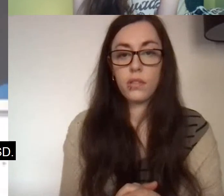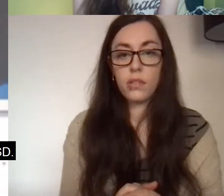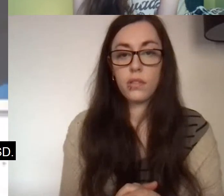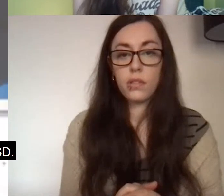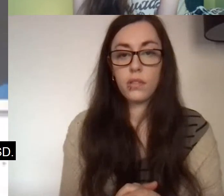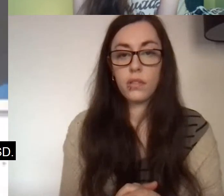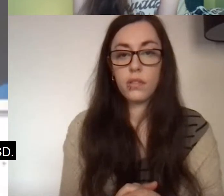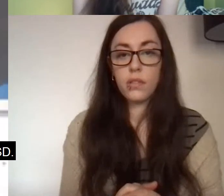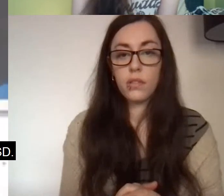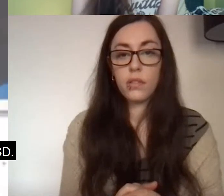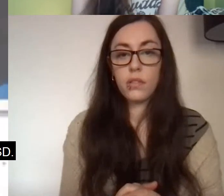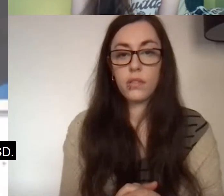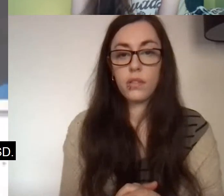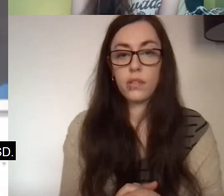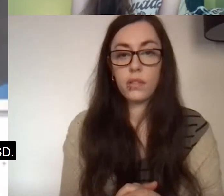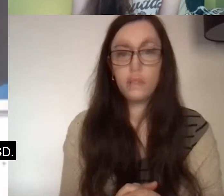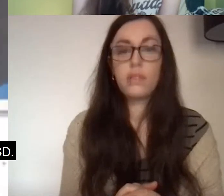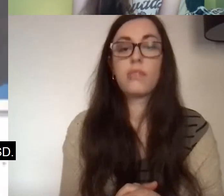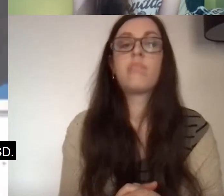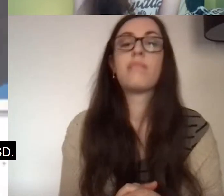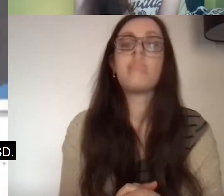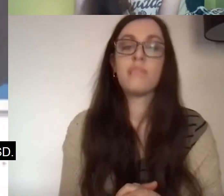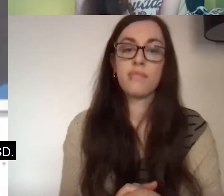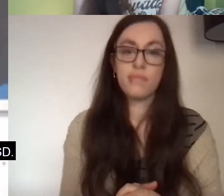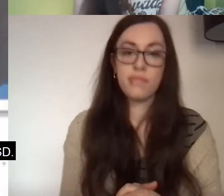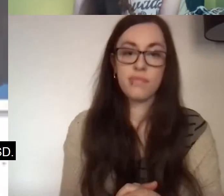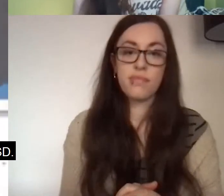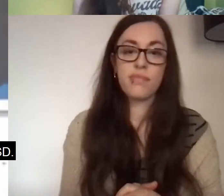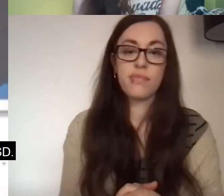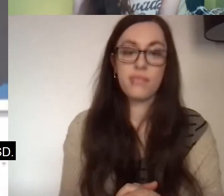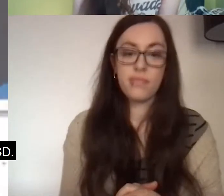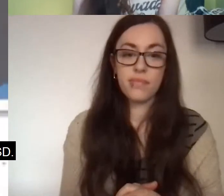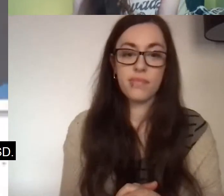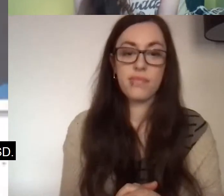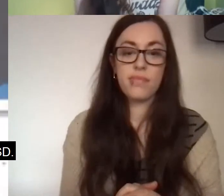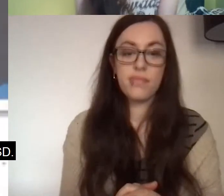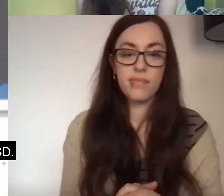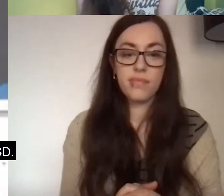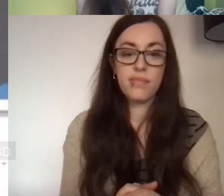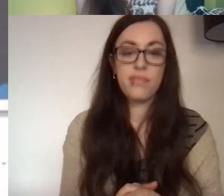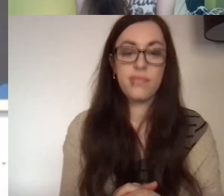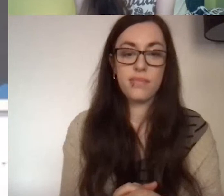language and talking, but I prefer to use essays.